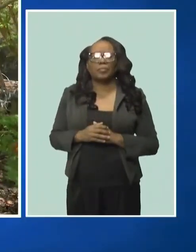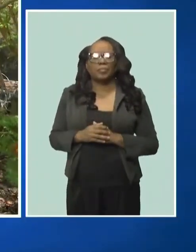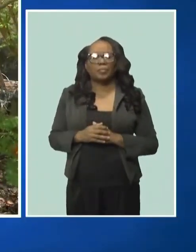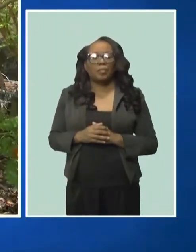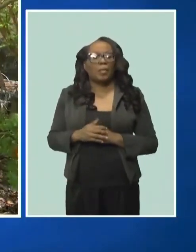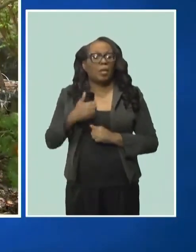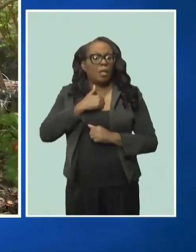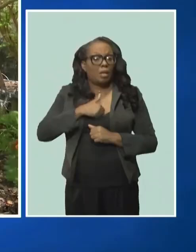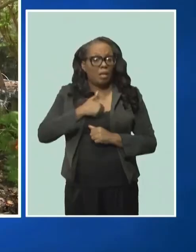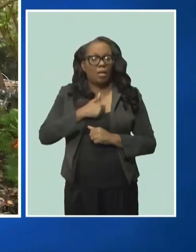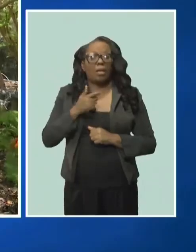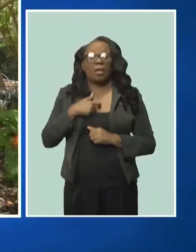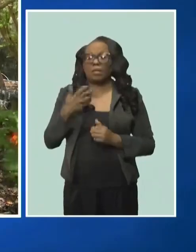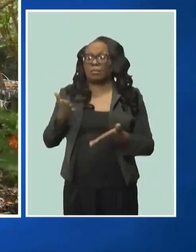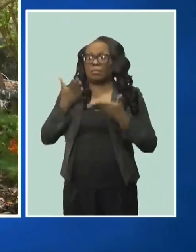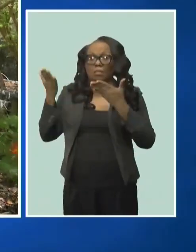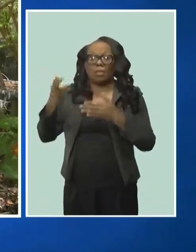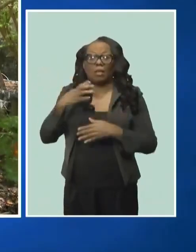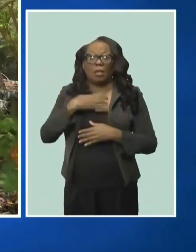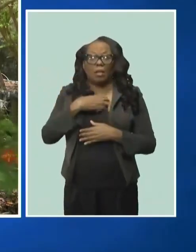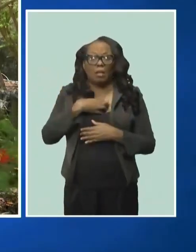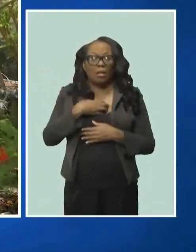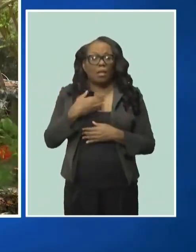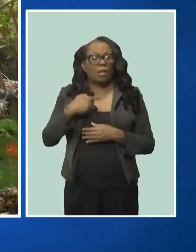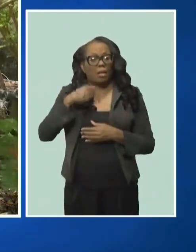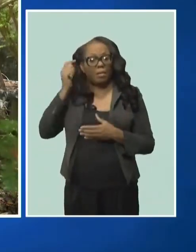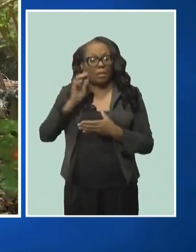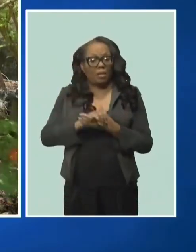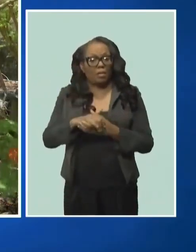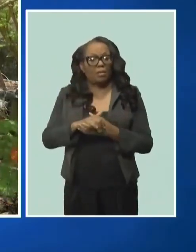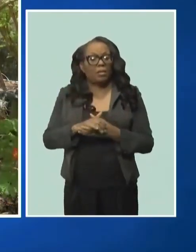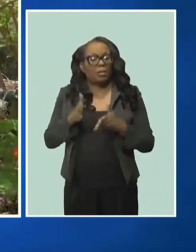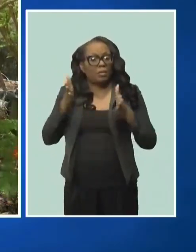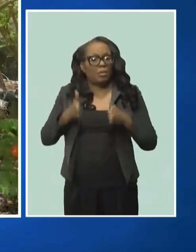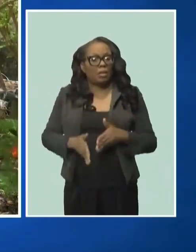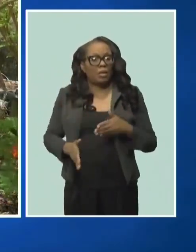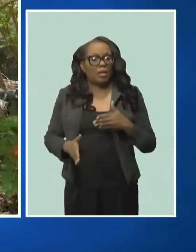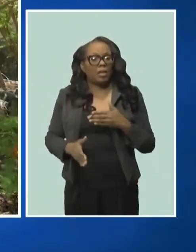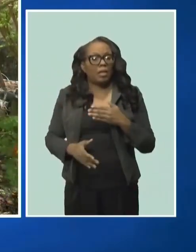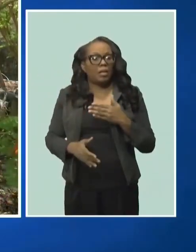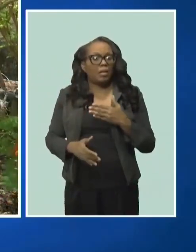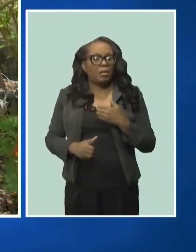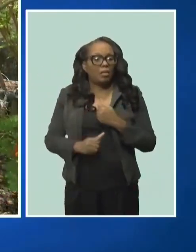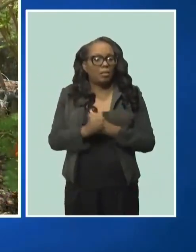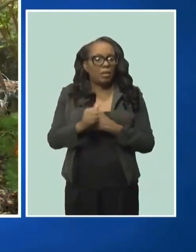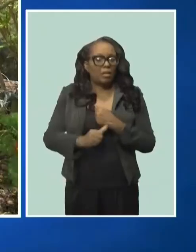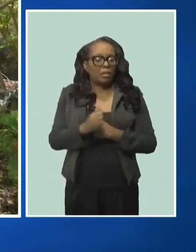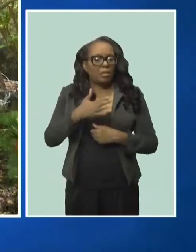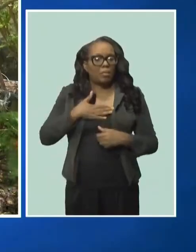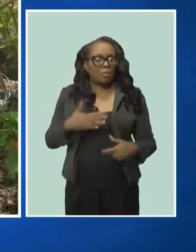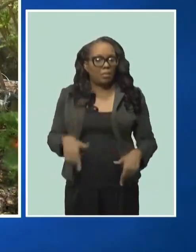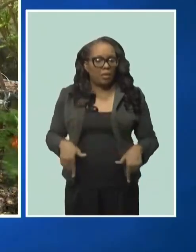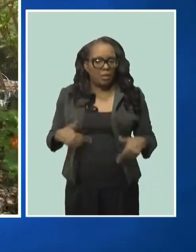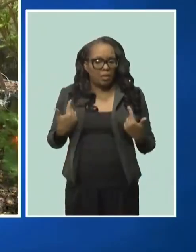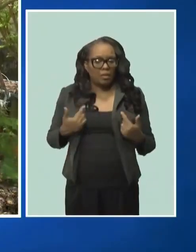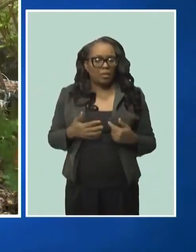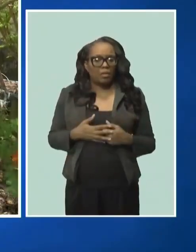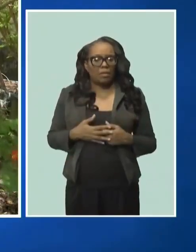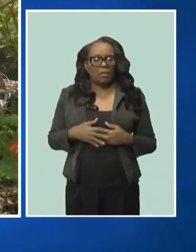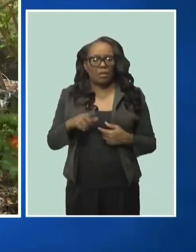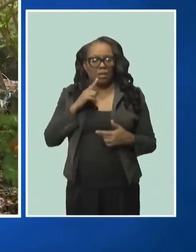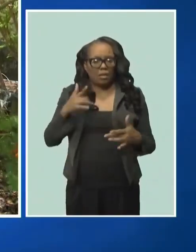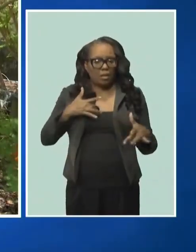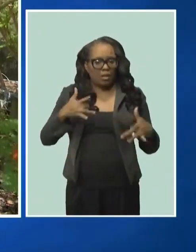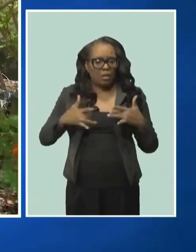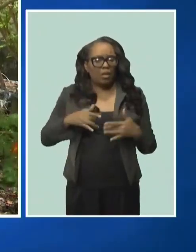a complaint and I believe that my life has been threatened. And that is the part that has me extremely concerned this morning. Yes, the police have taken